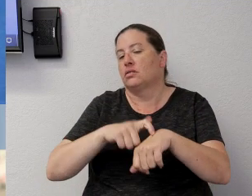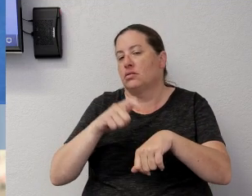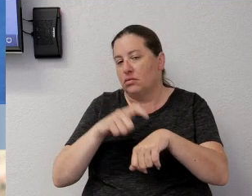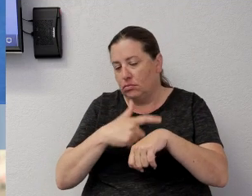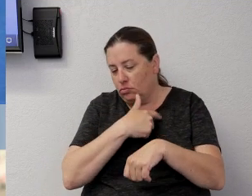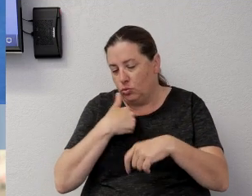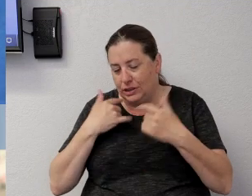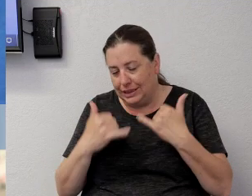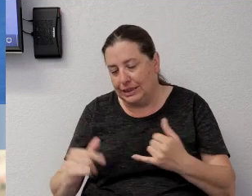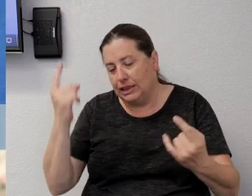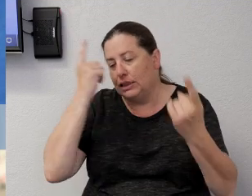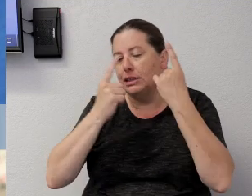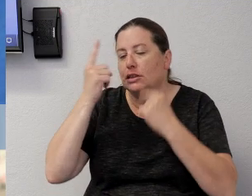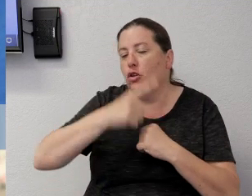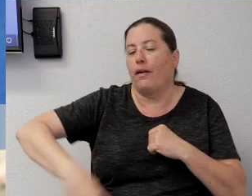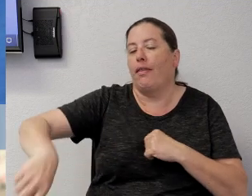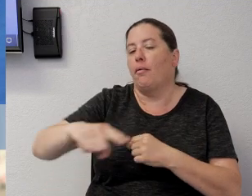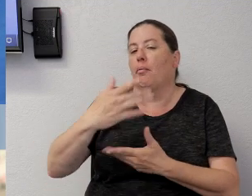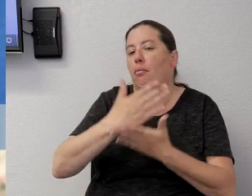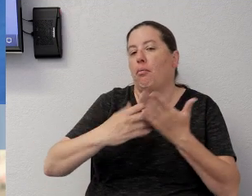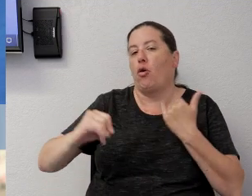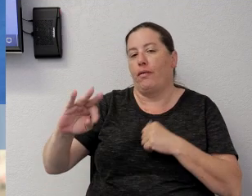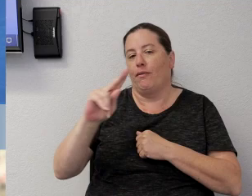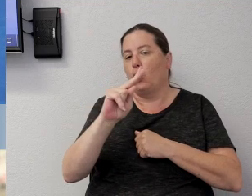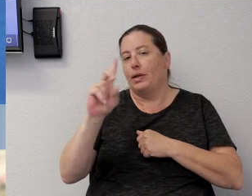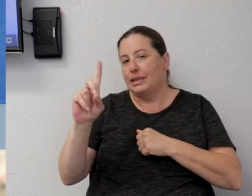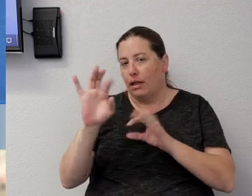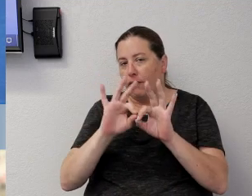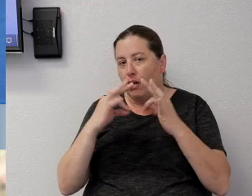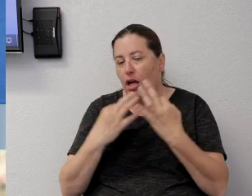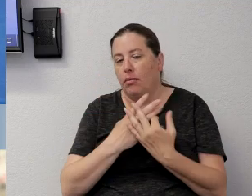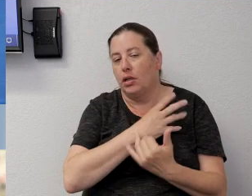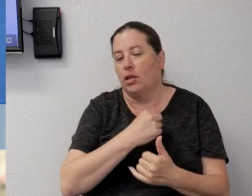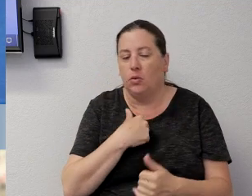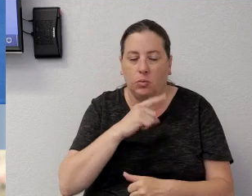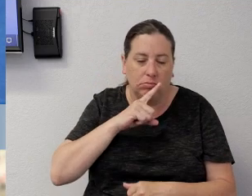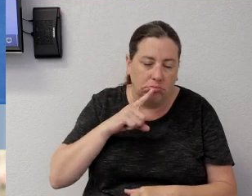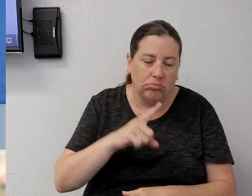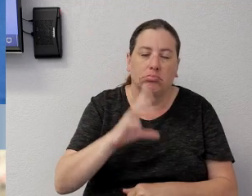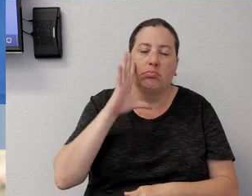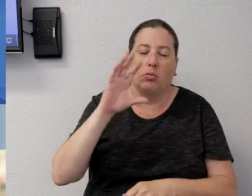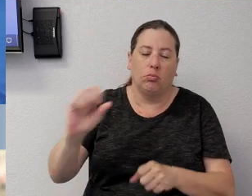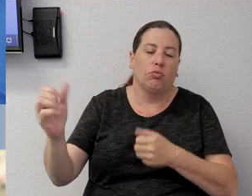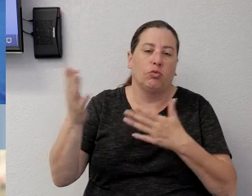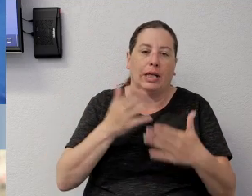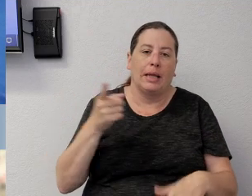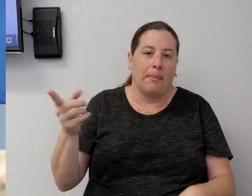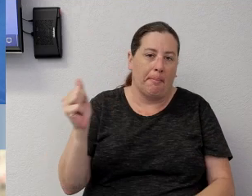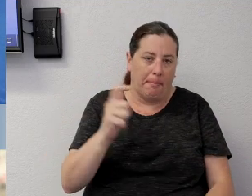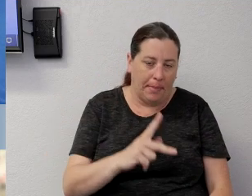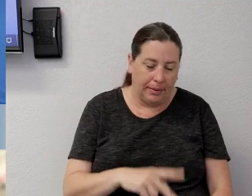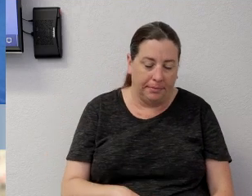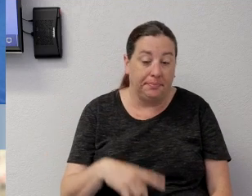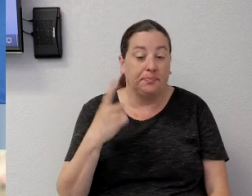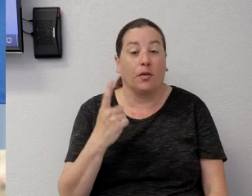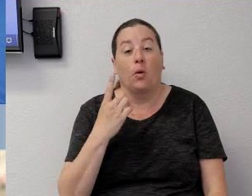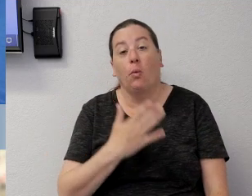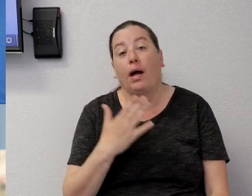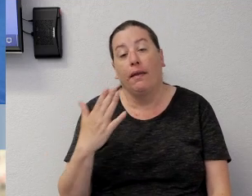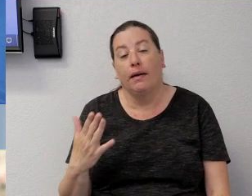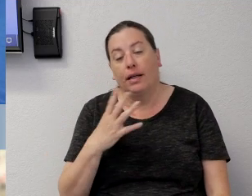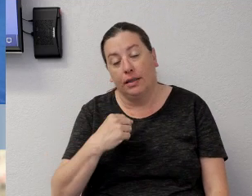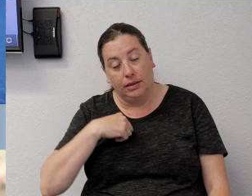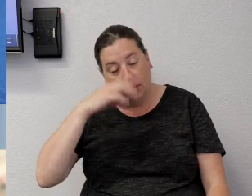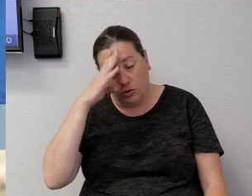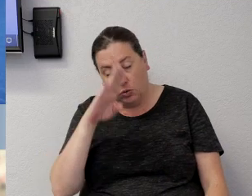consider them to be part of the Quia Delta family, and we absolutely will be bringing them back. One thing, and